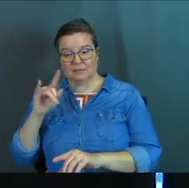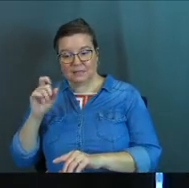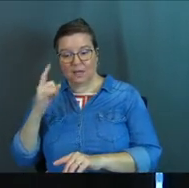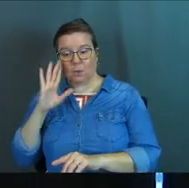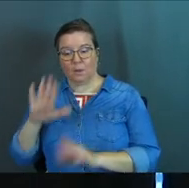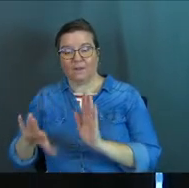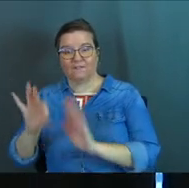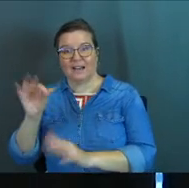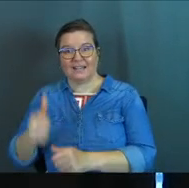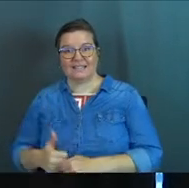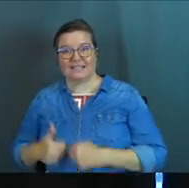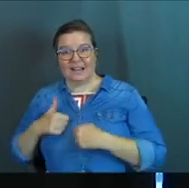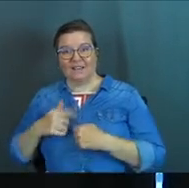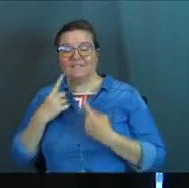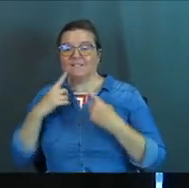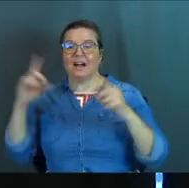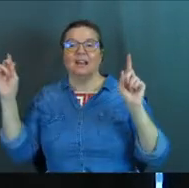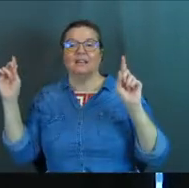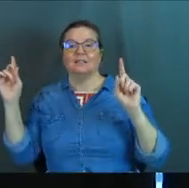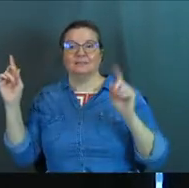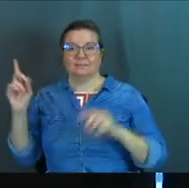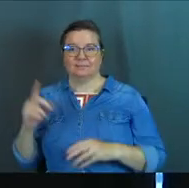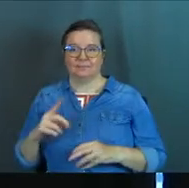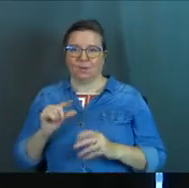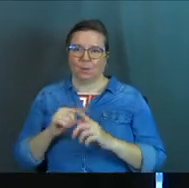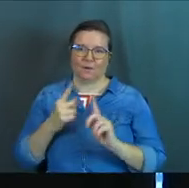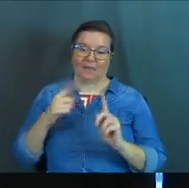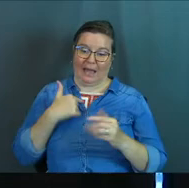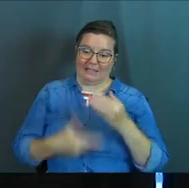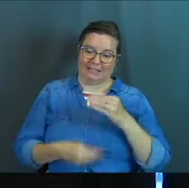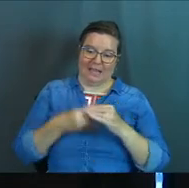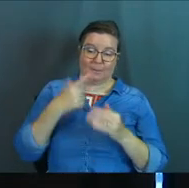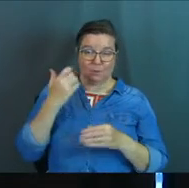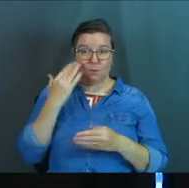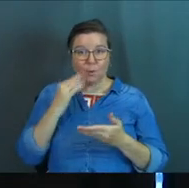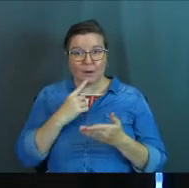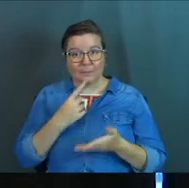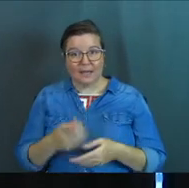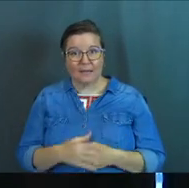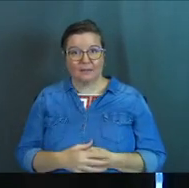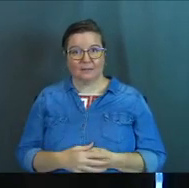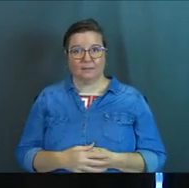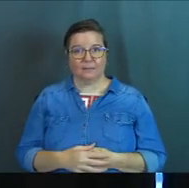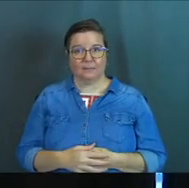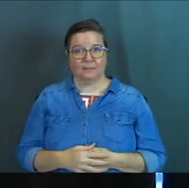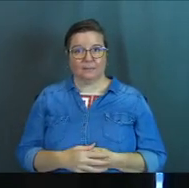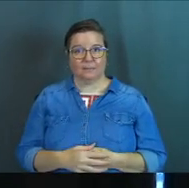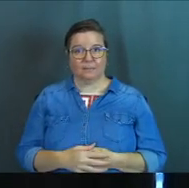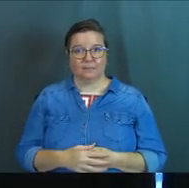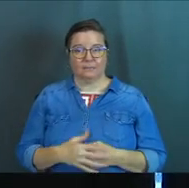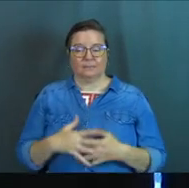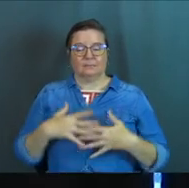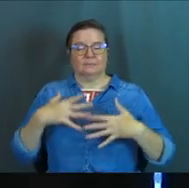will find his life. Finally, the word finally isn't in there. I just added it, but you know what I'm saying.